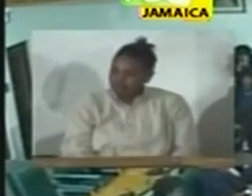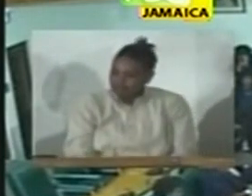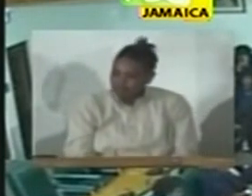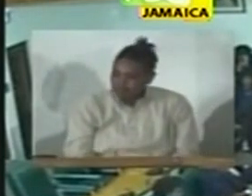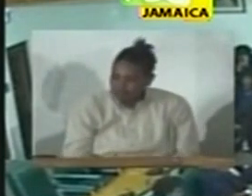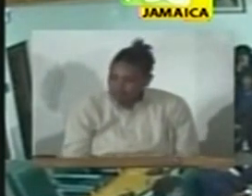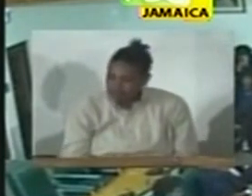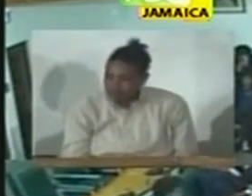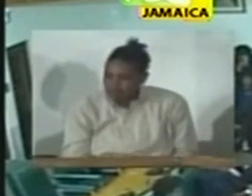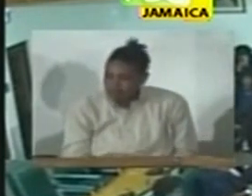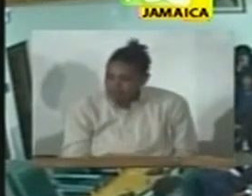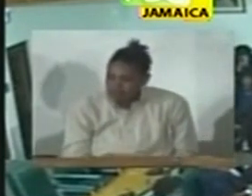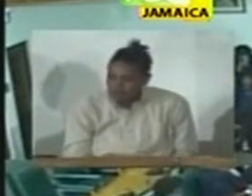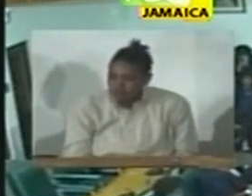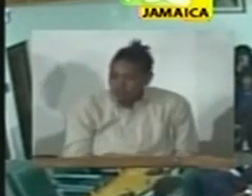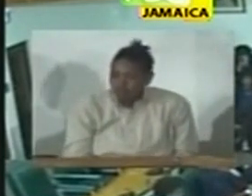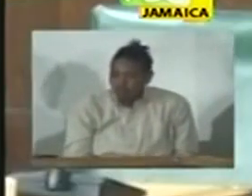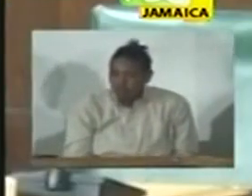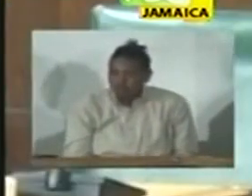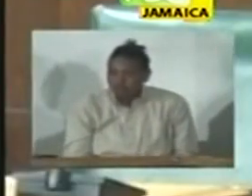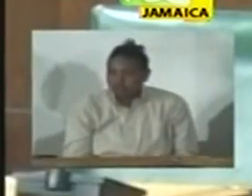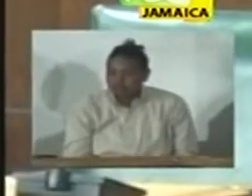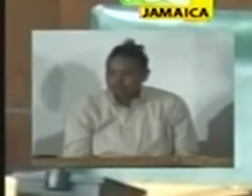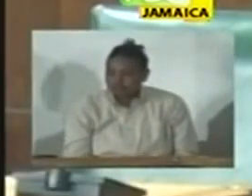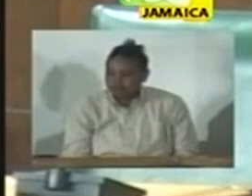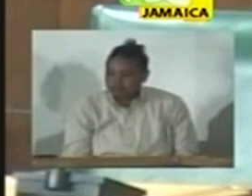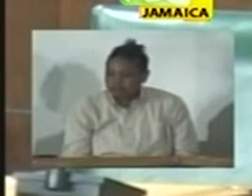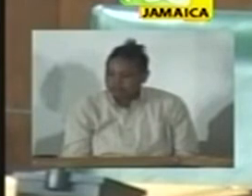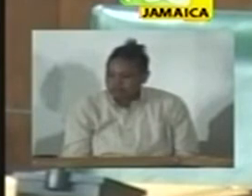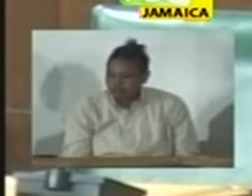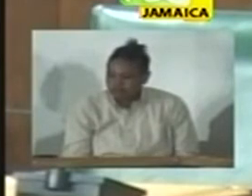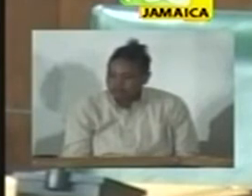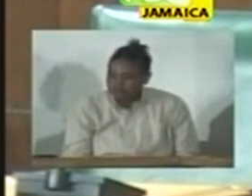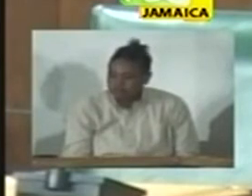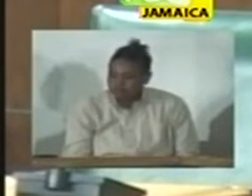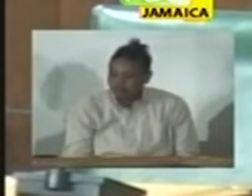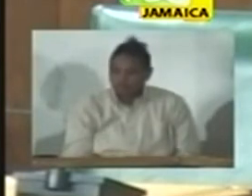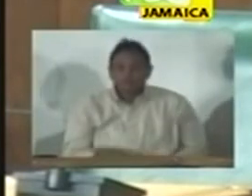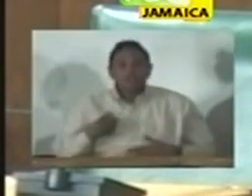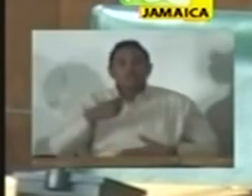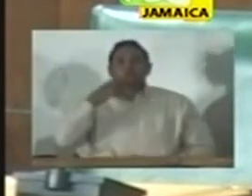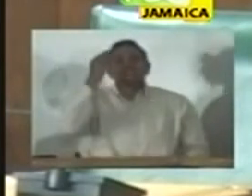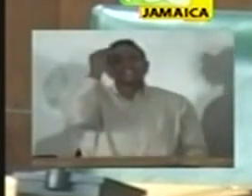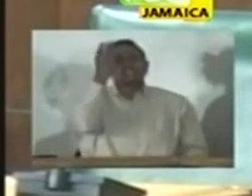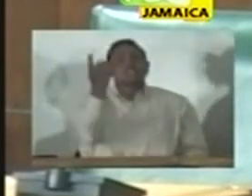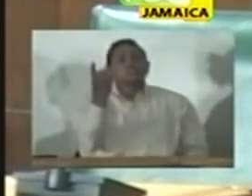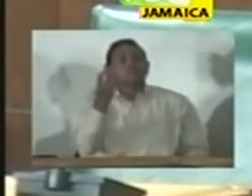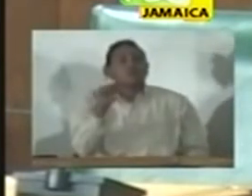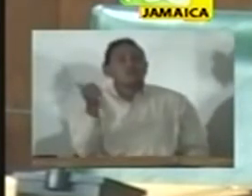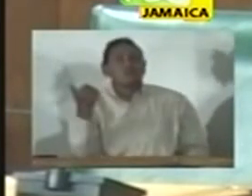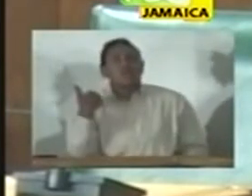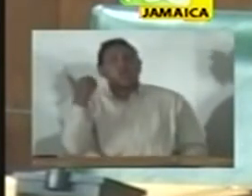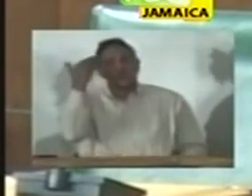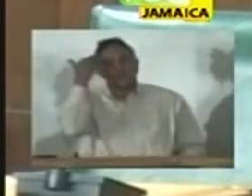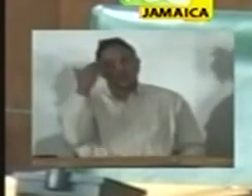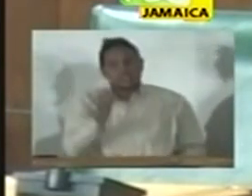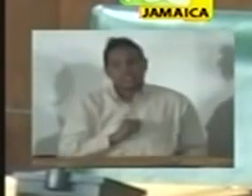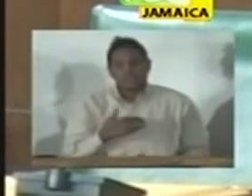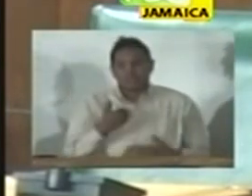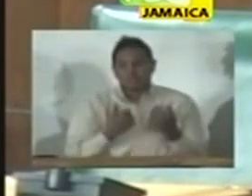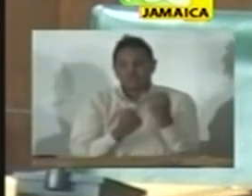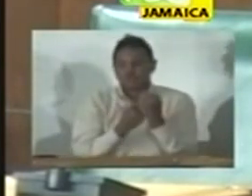I'll say something else also, Mr. President, and I know I have the